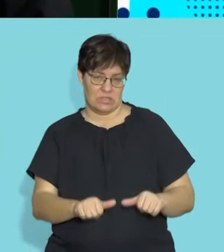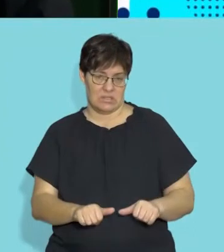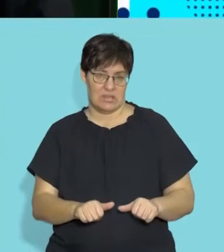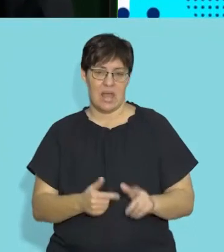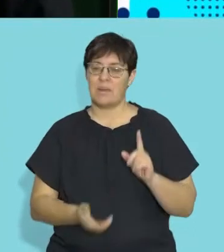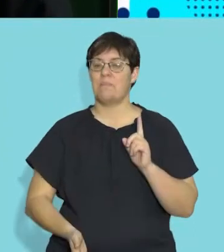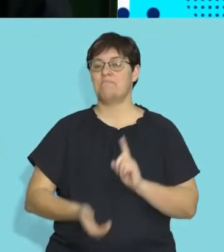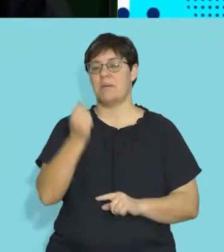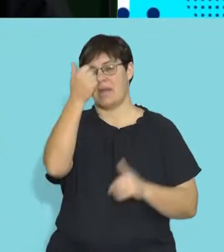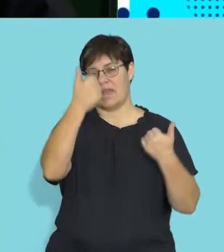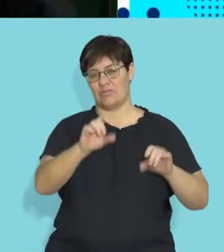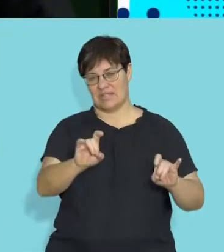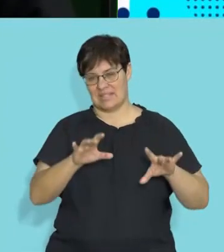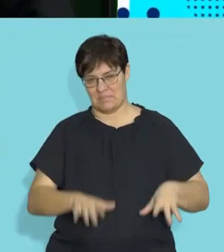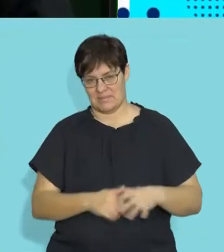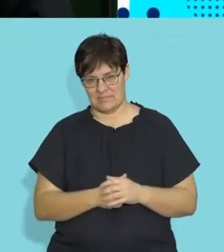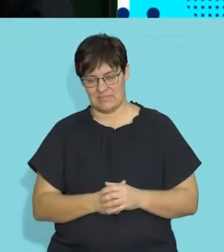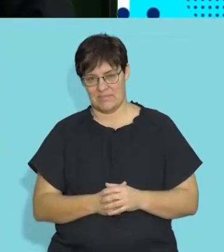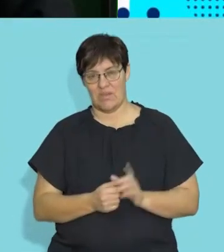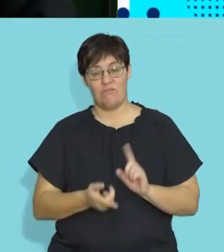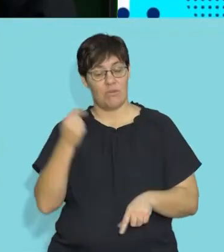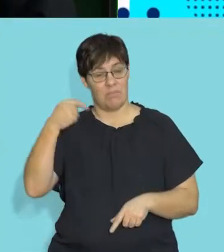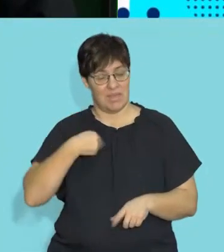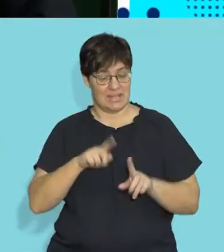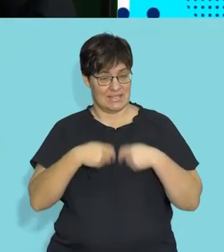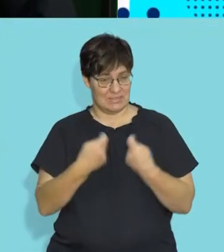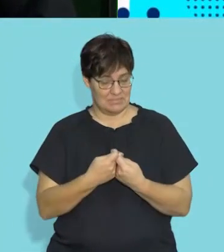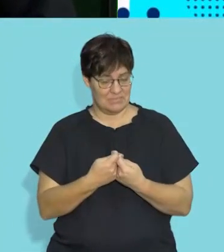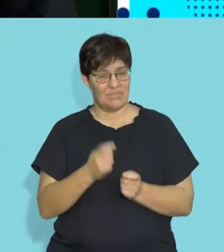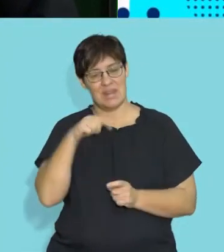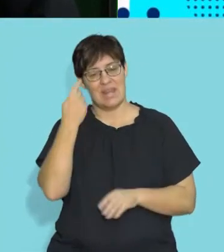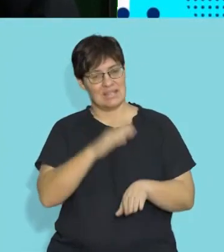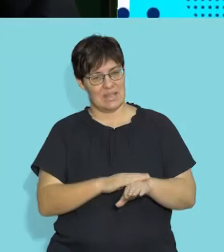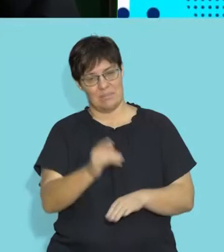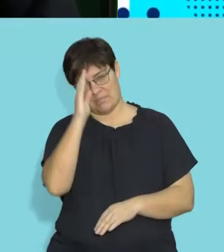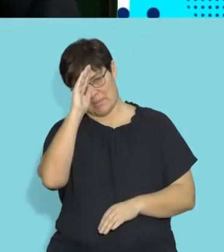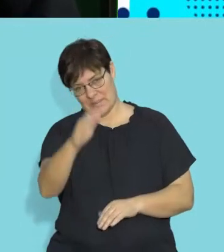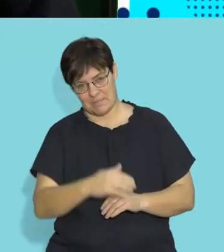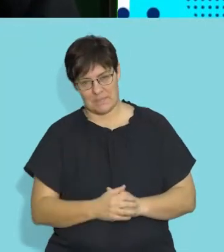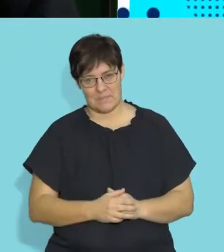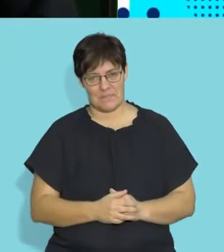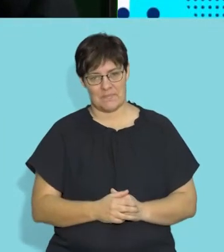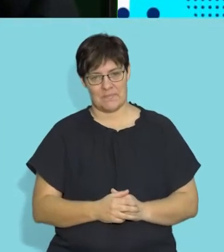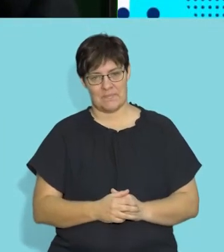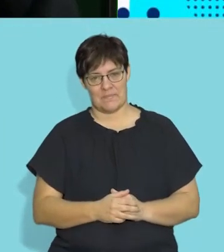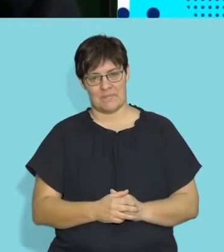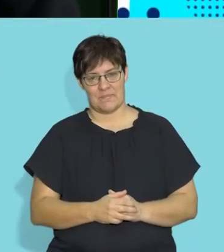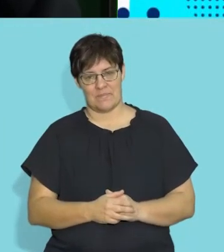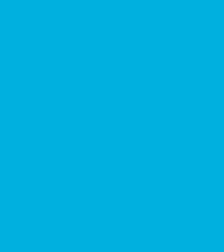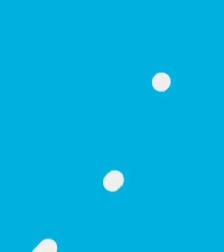your accounting, and ace your accounting exams. From Ashraf and the team, until next time, goodbye.